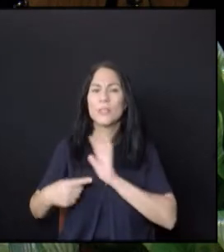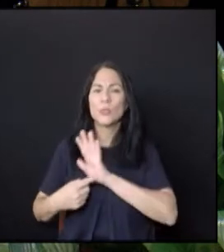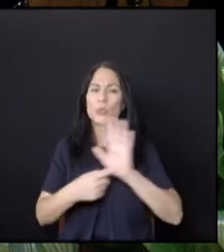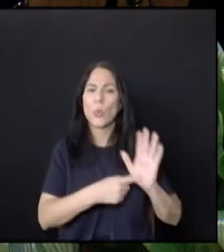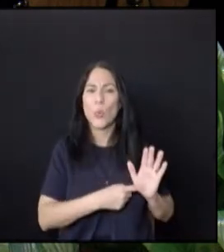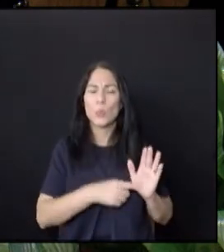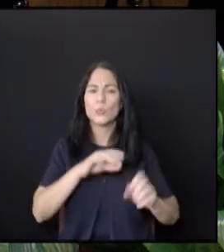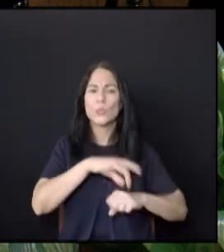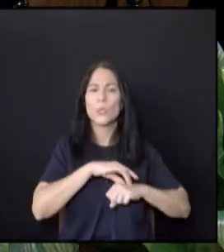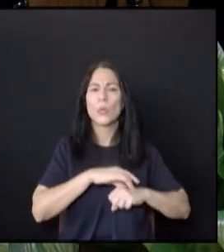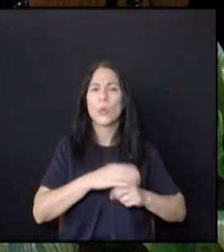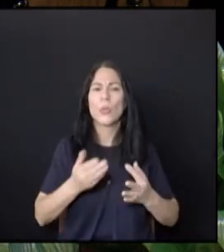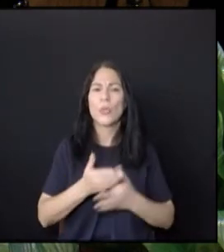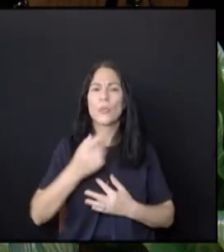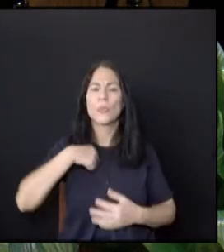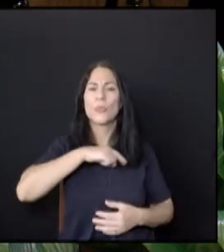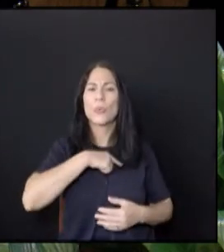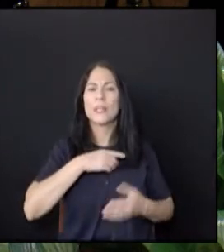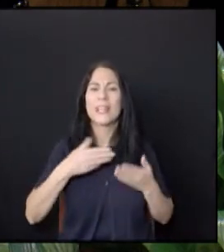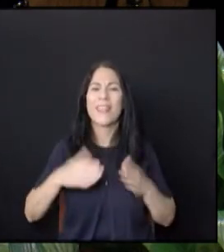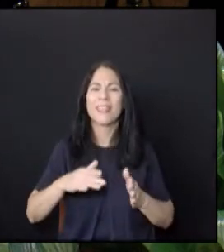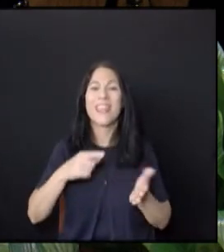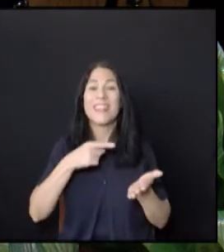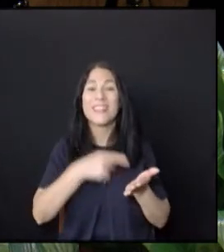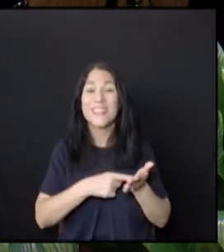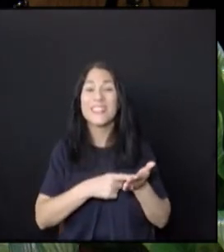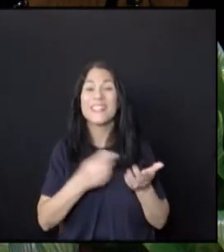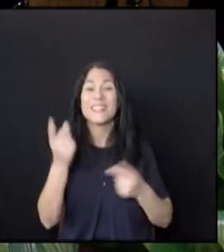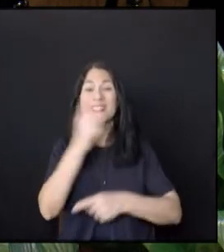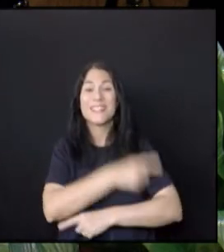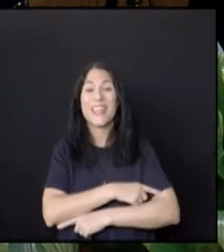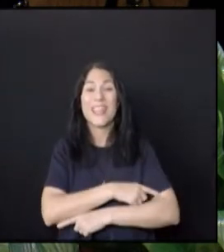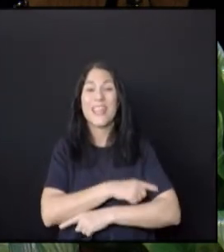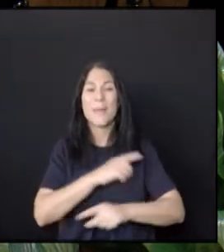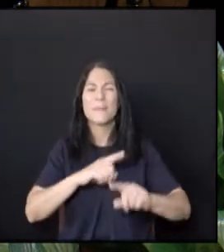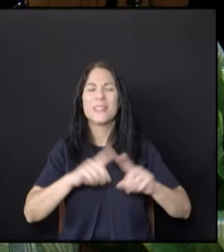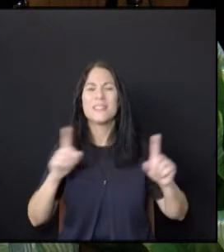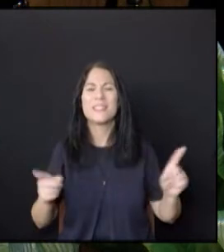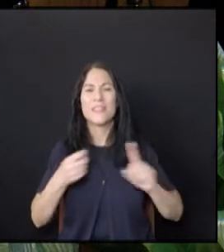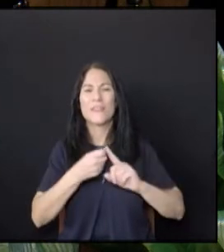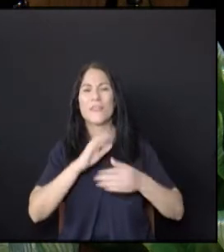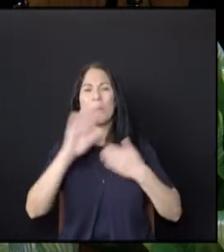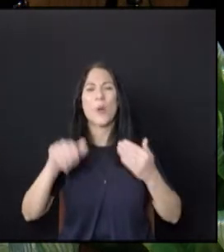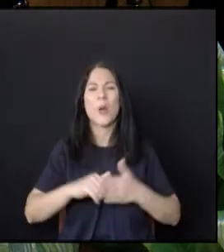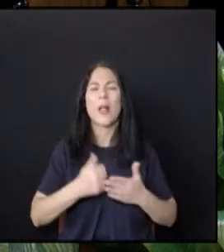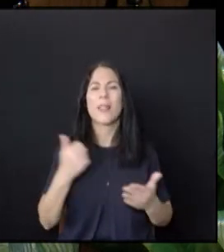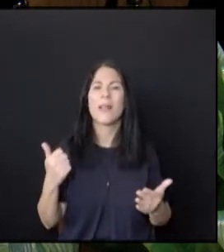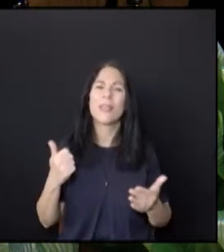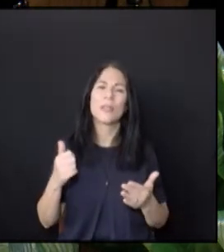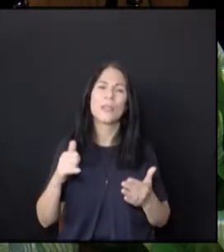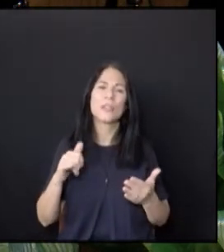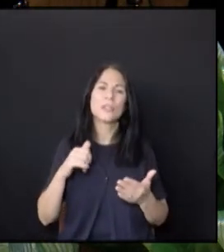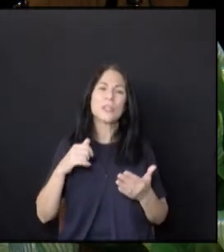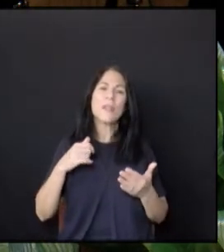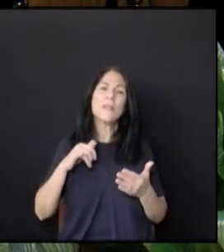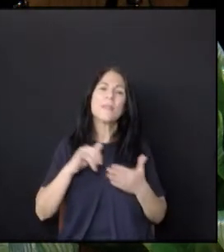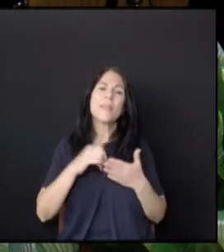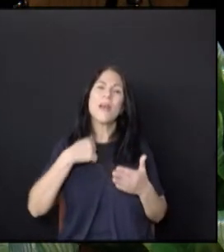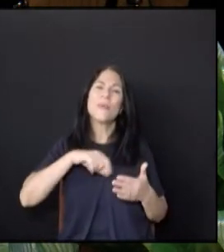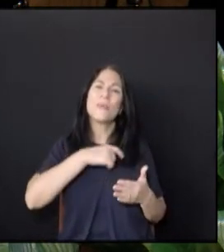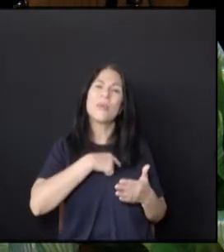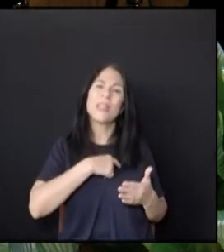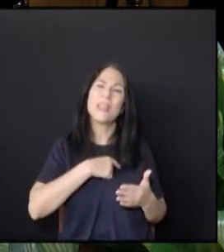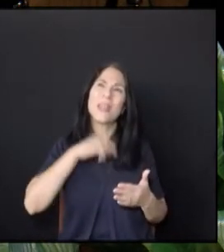this be a time, Lord, let this Palm Sunday be like none other, let this Holy Week be like none other, where we as your